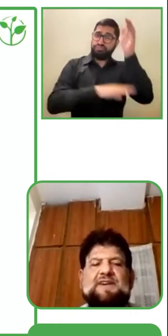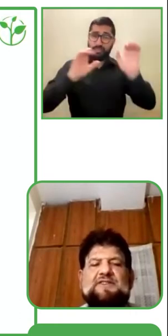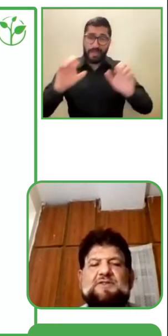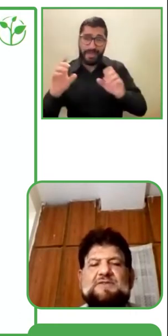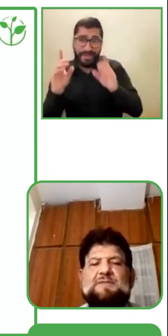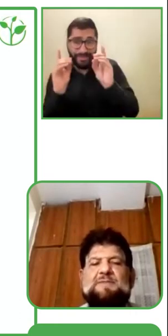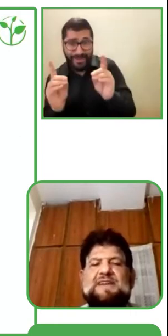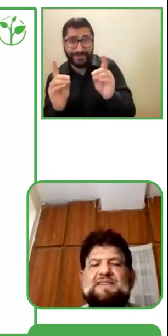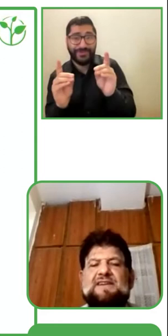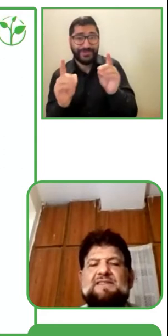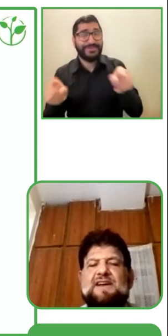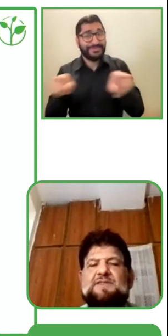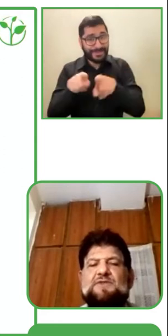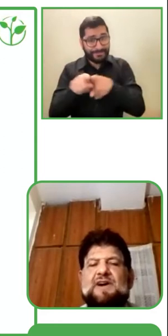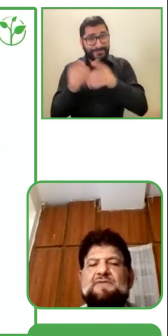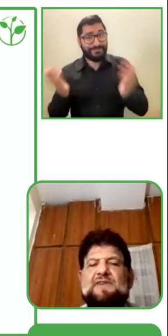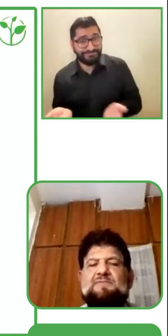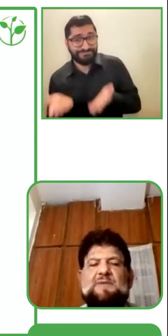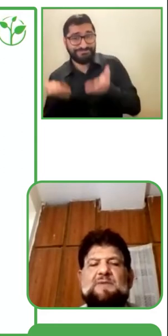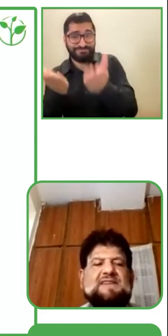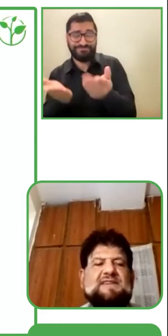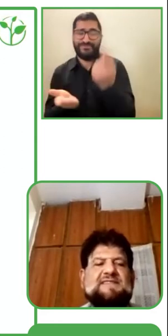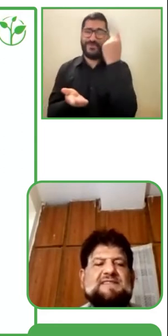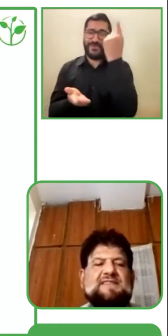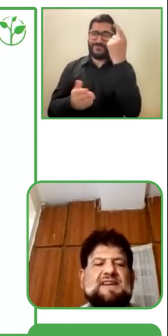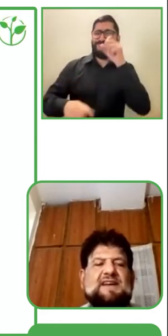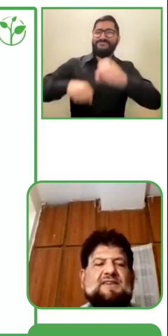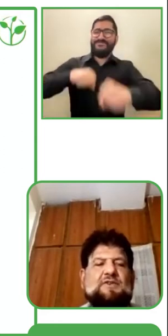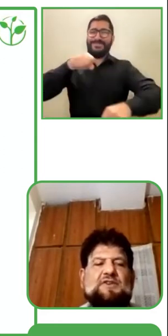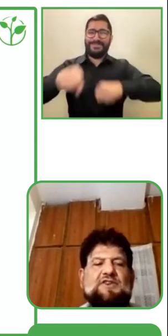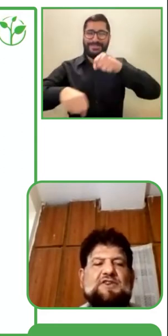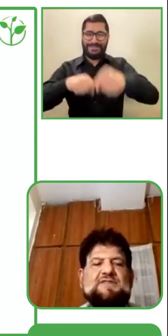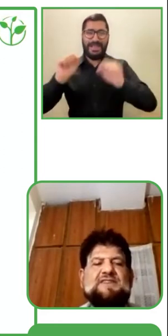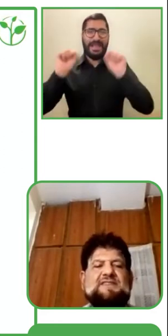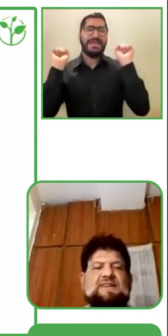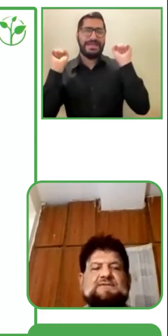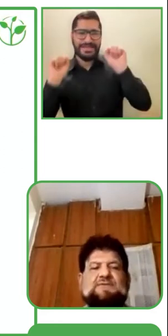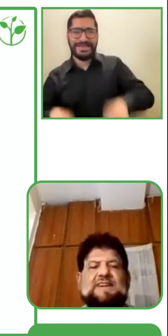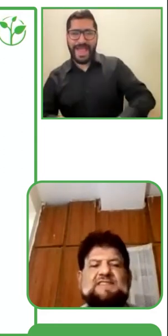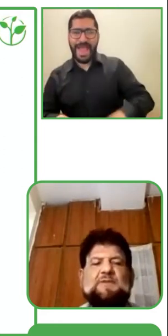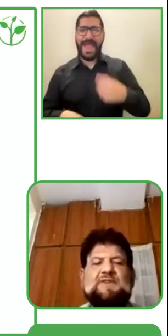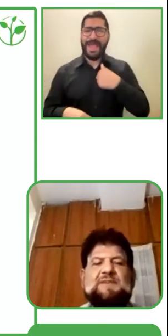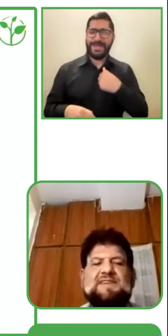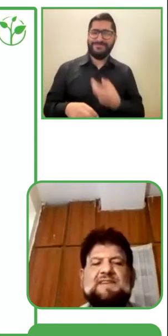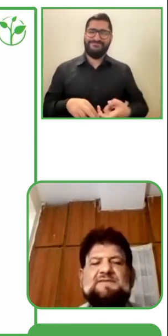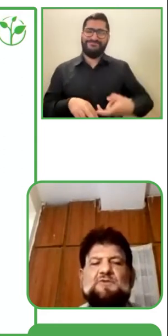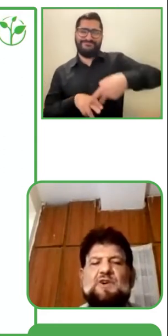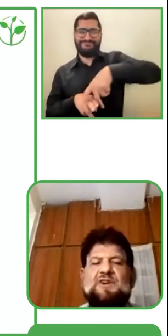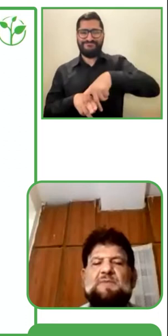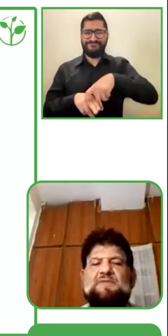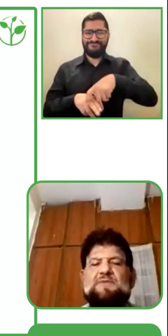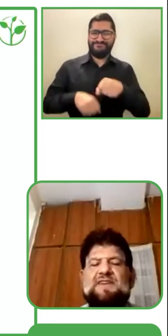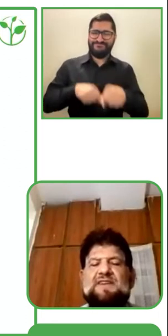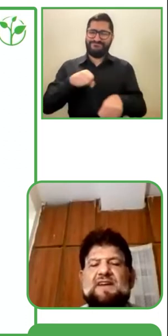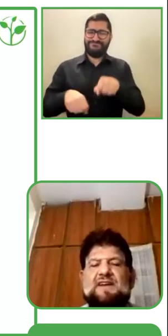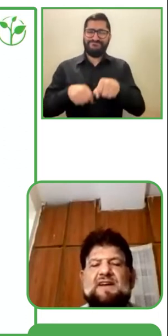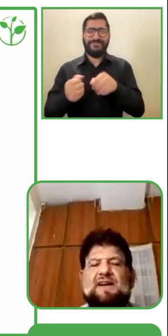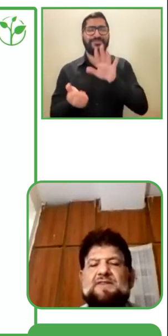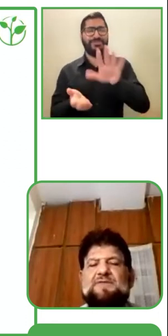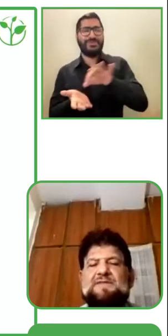bicycle repair, use the bicycle to offer mobile services or use it to transport themselves to work